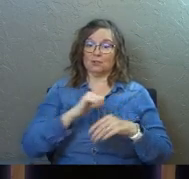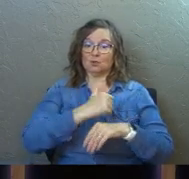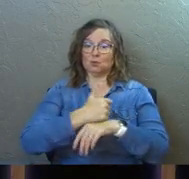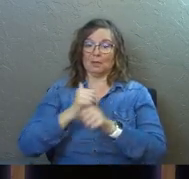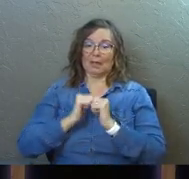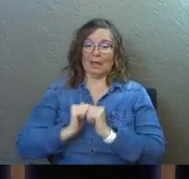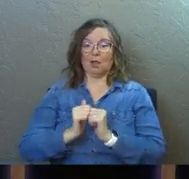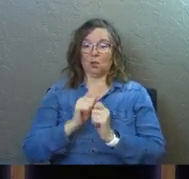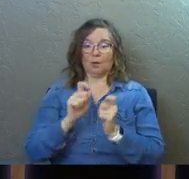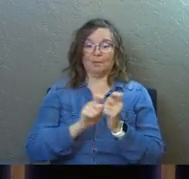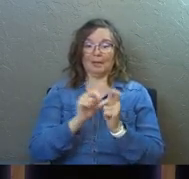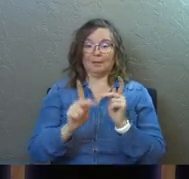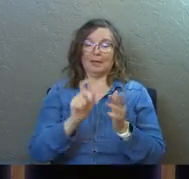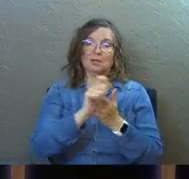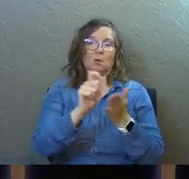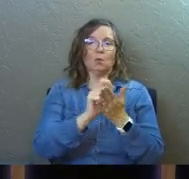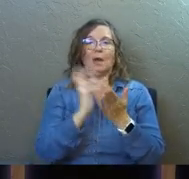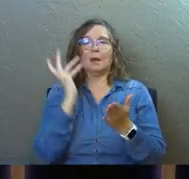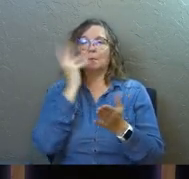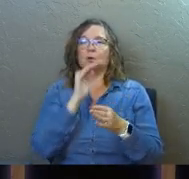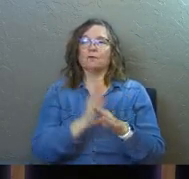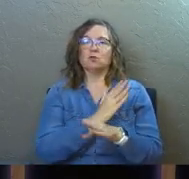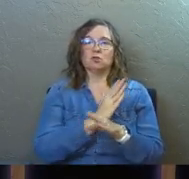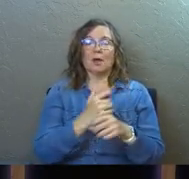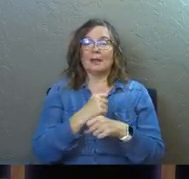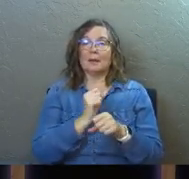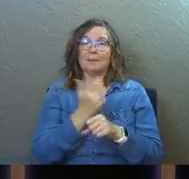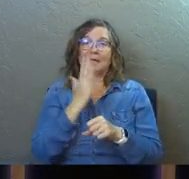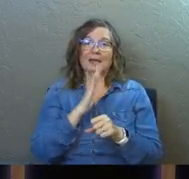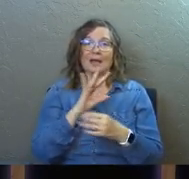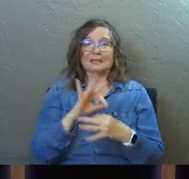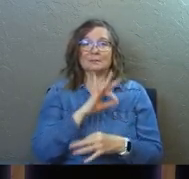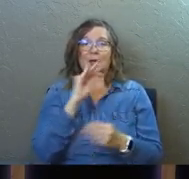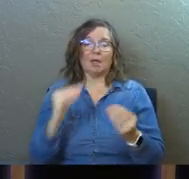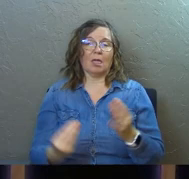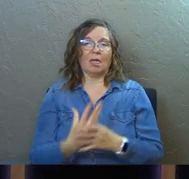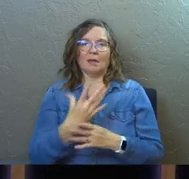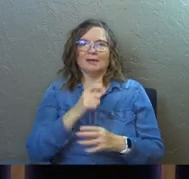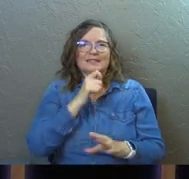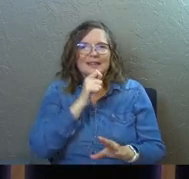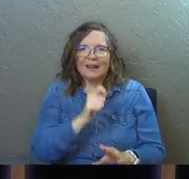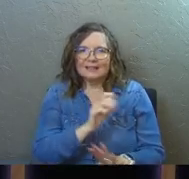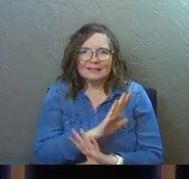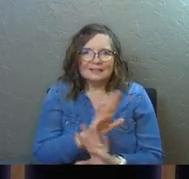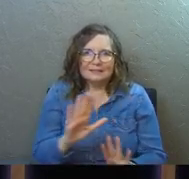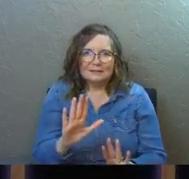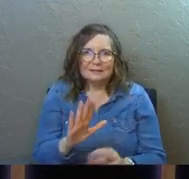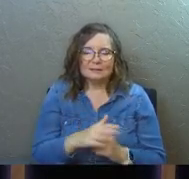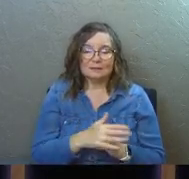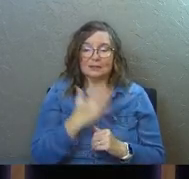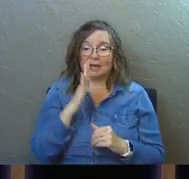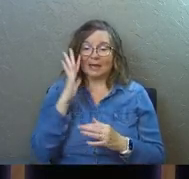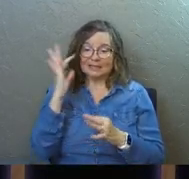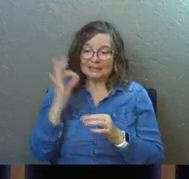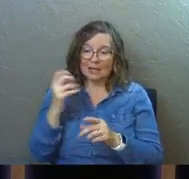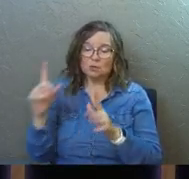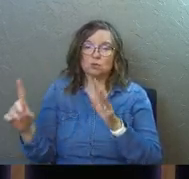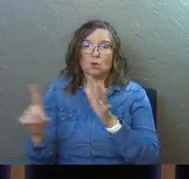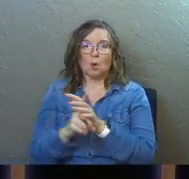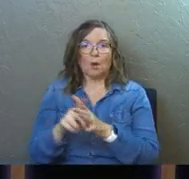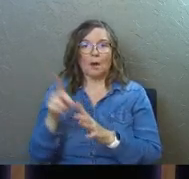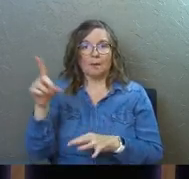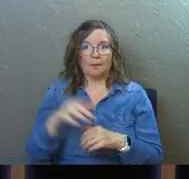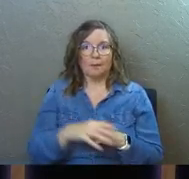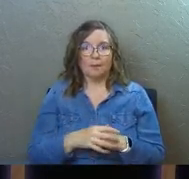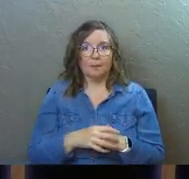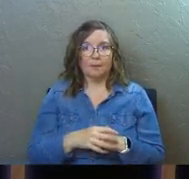together or certain people can write beautiful songs and that makes God's spirit come, it does not. God decides to show up.